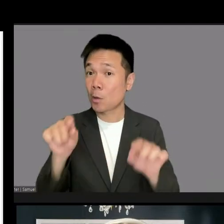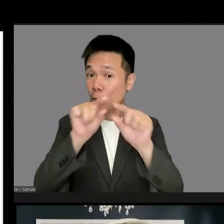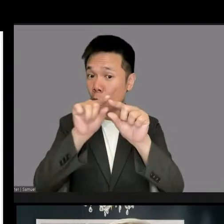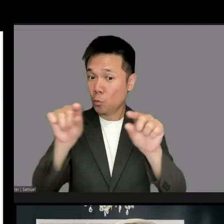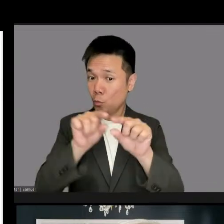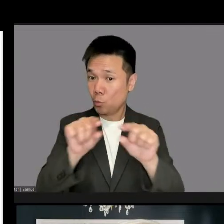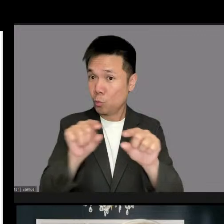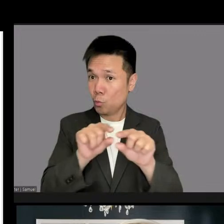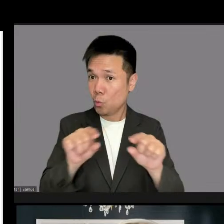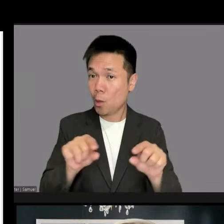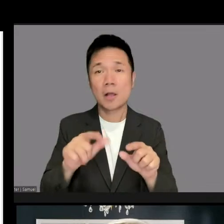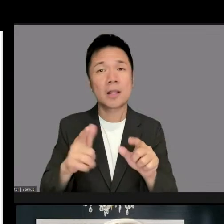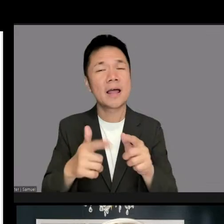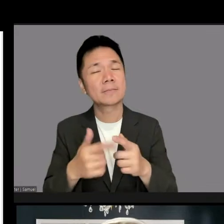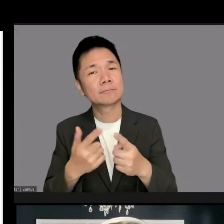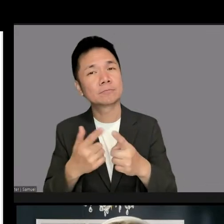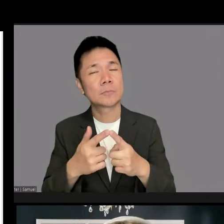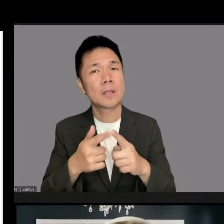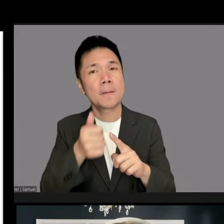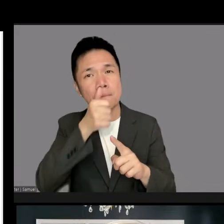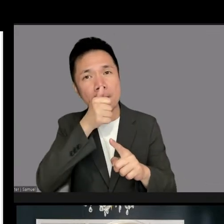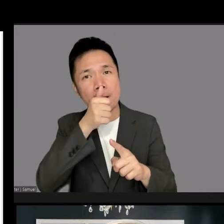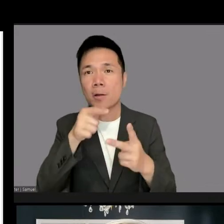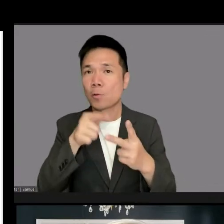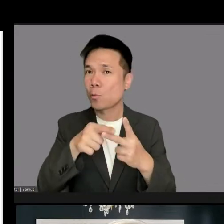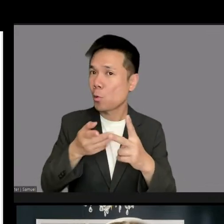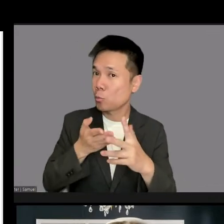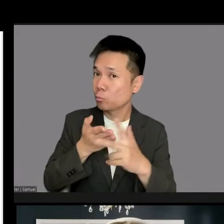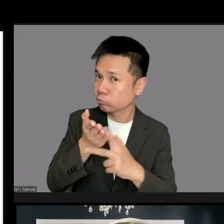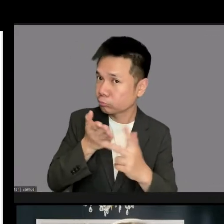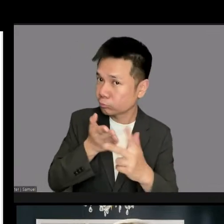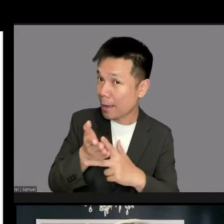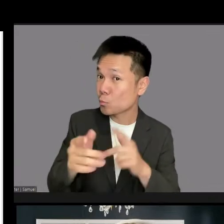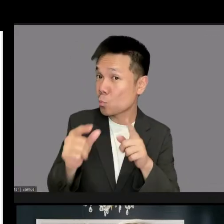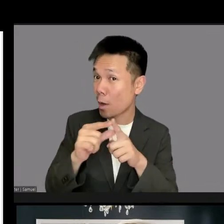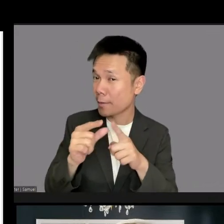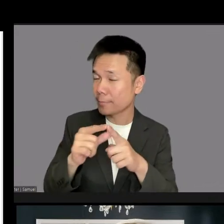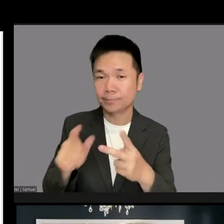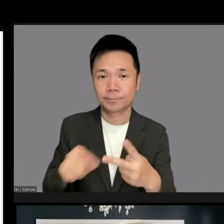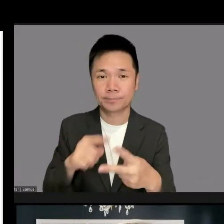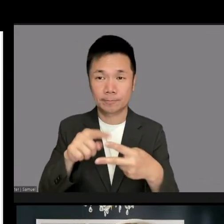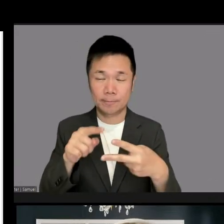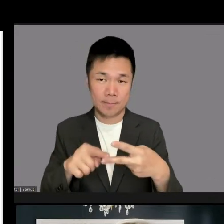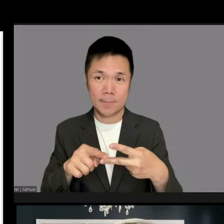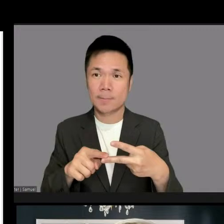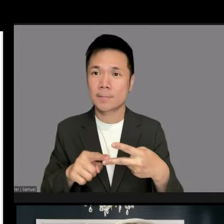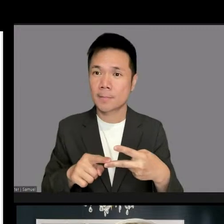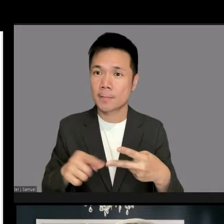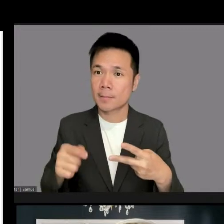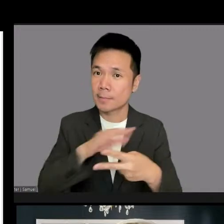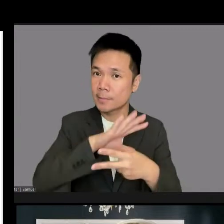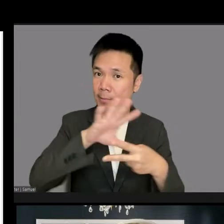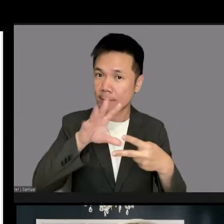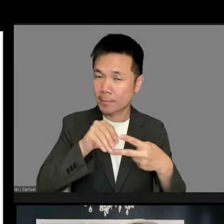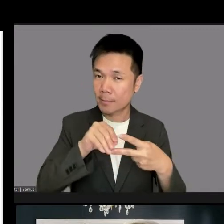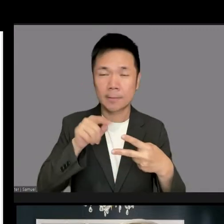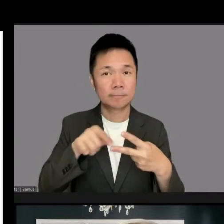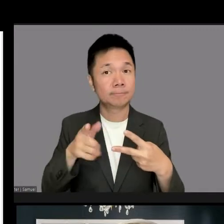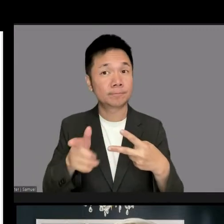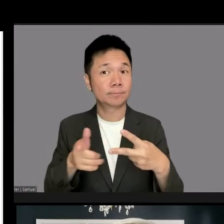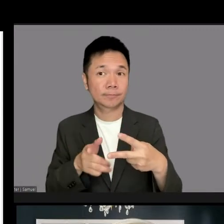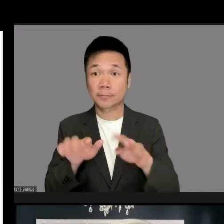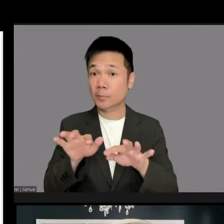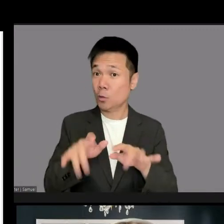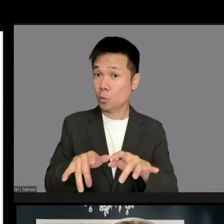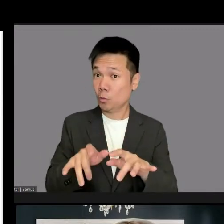as a username or a password or an address if they're having something shipped, or whatever it is that your website is trying to enable